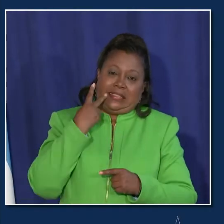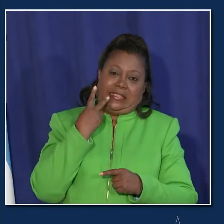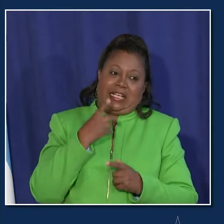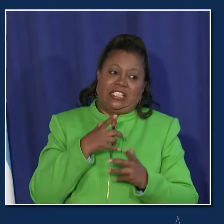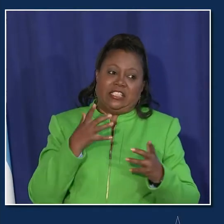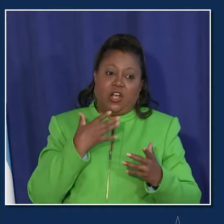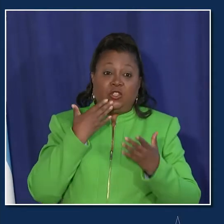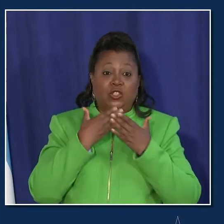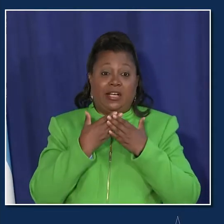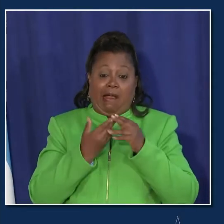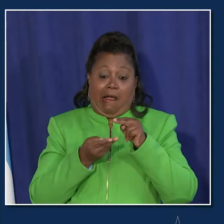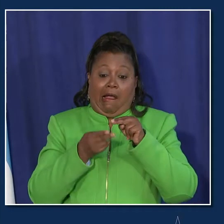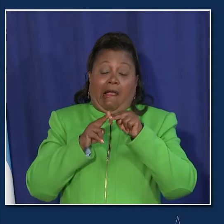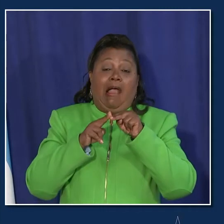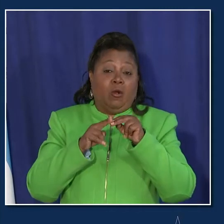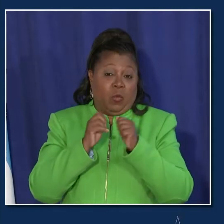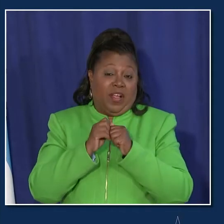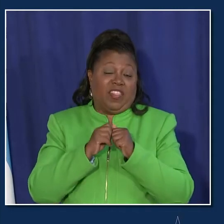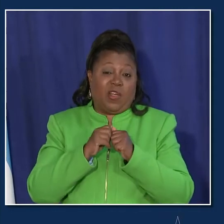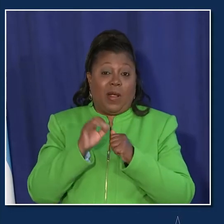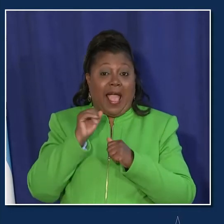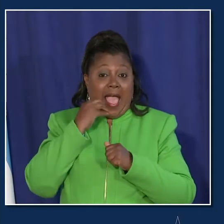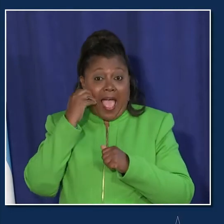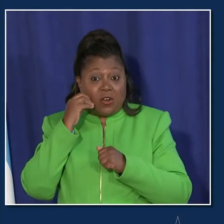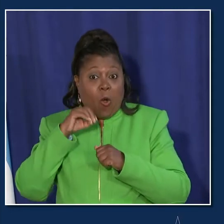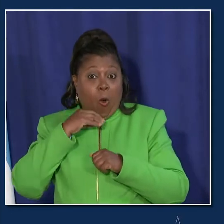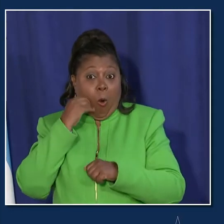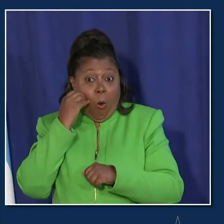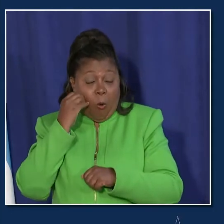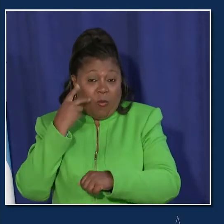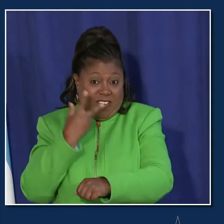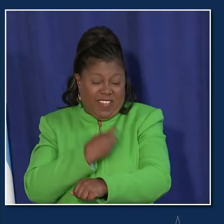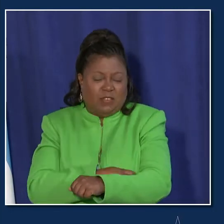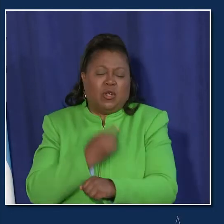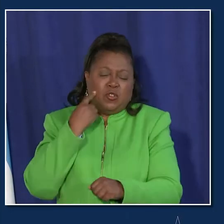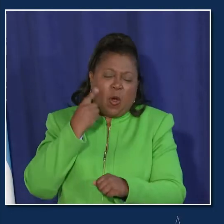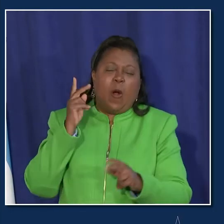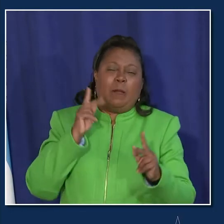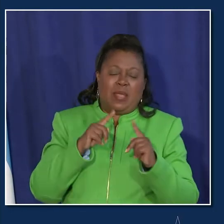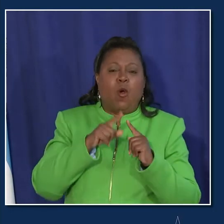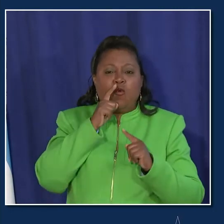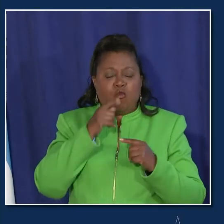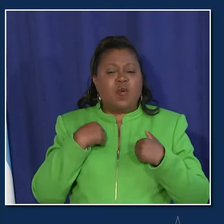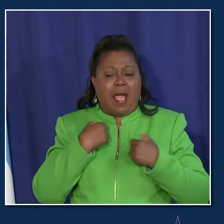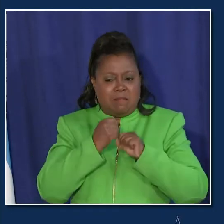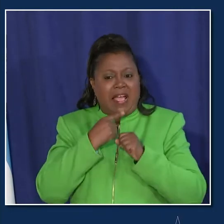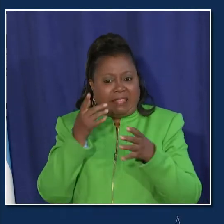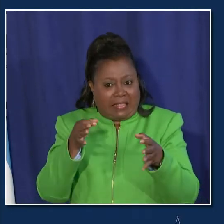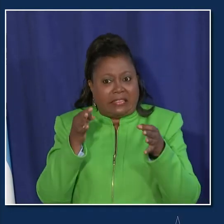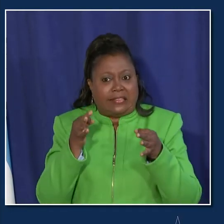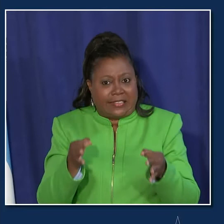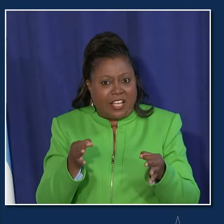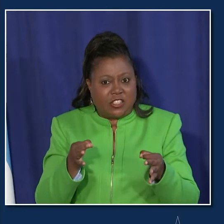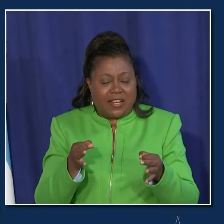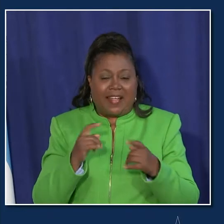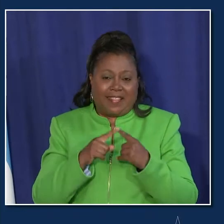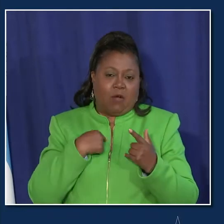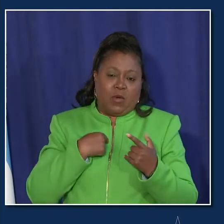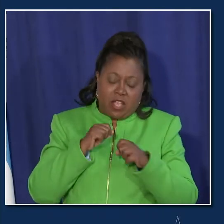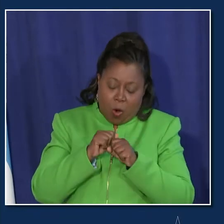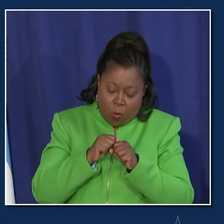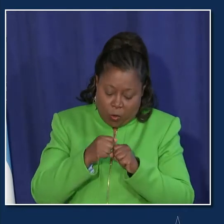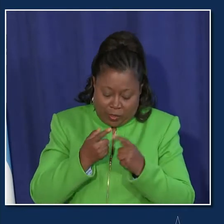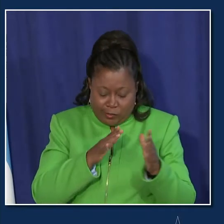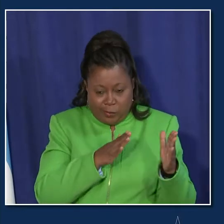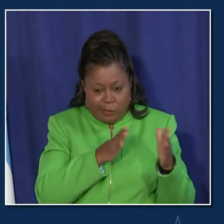such good uptake with our at-home vaccination, where there are people, who have made that decision, that we are working